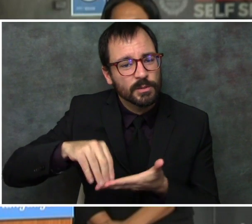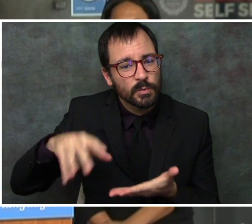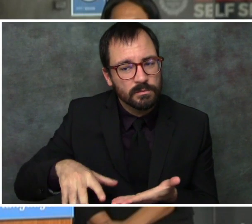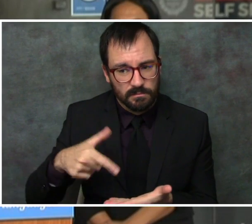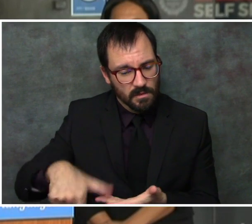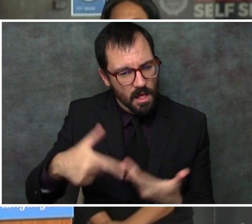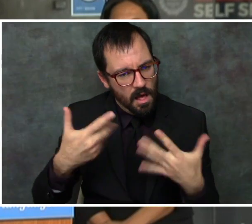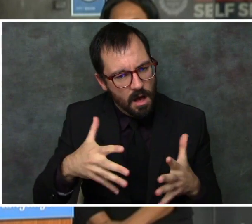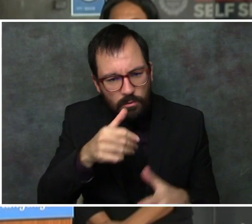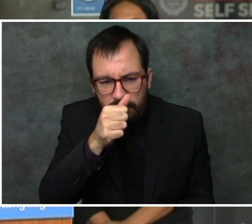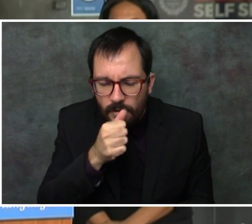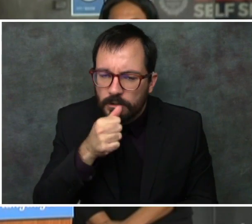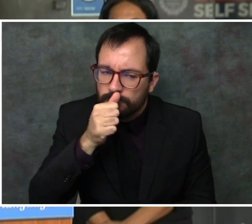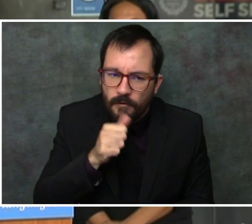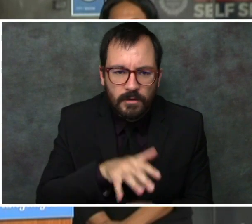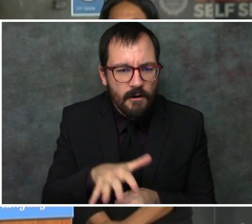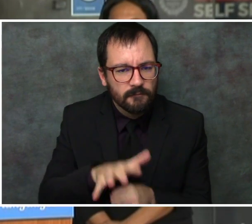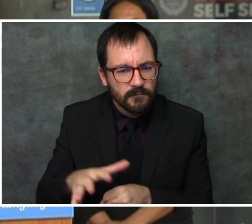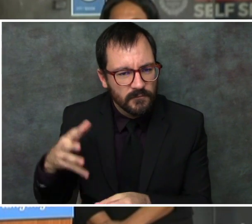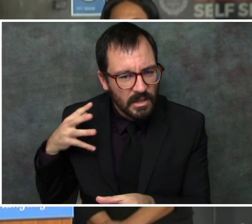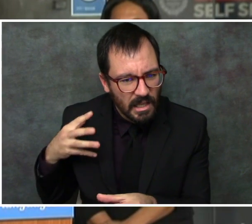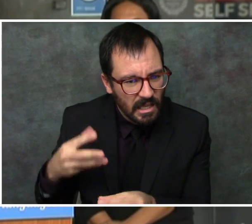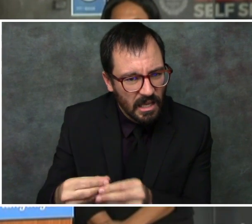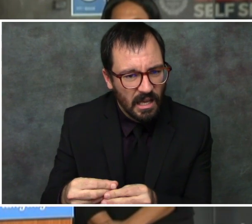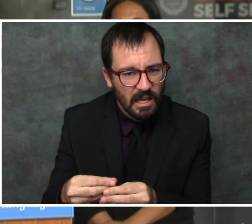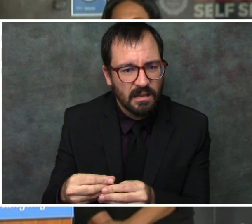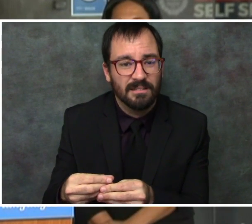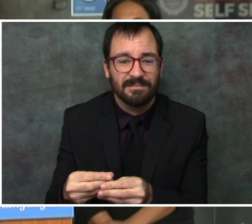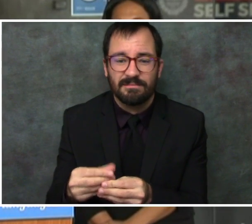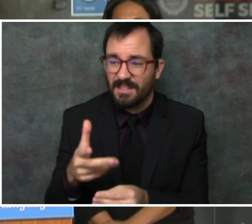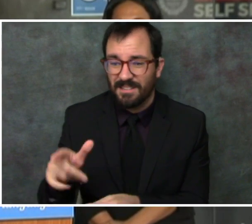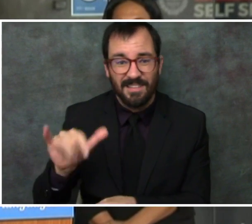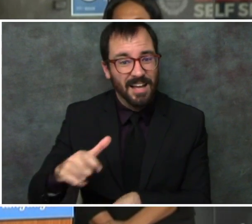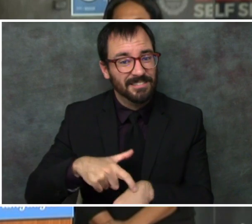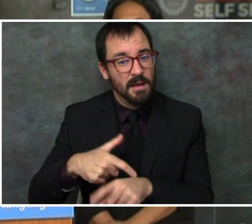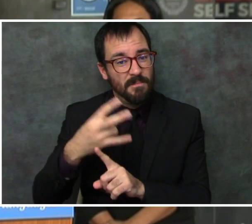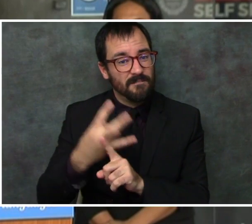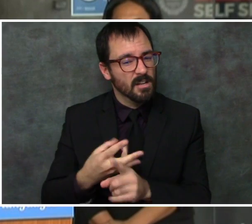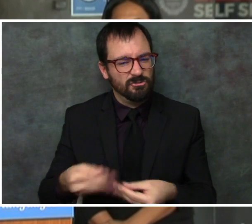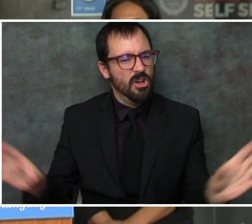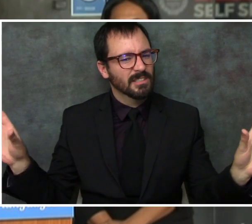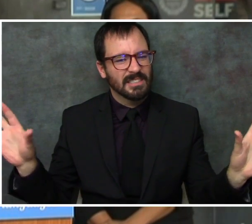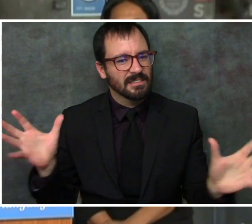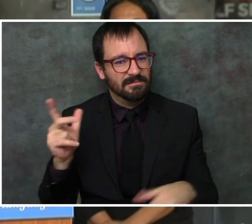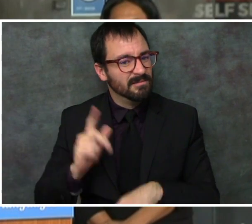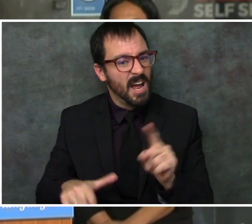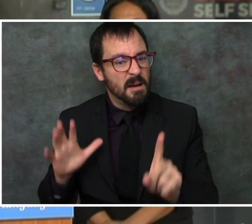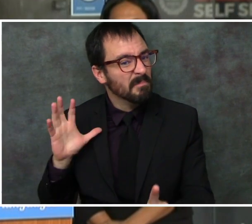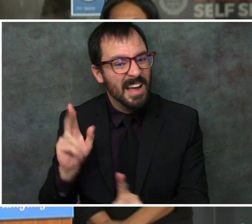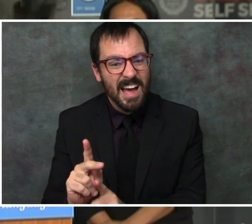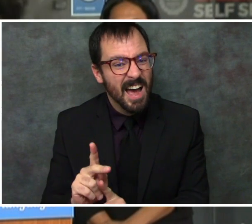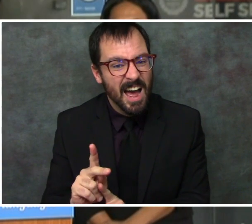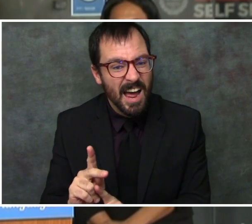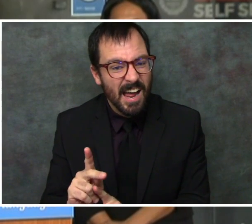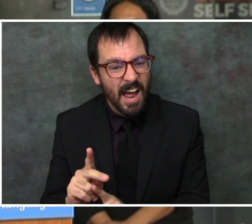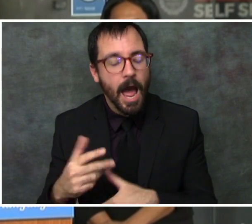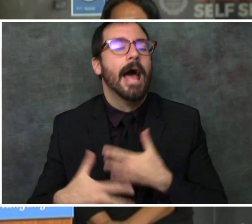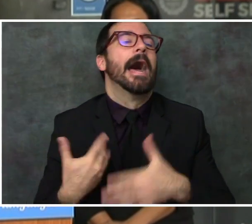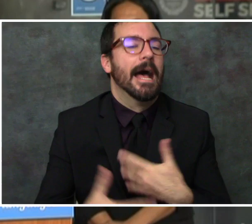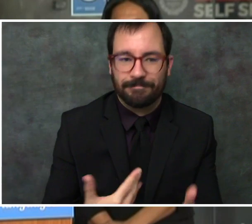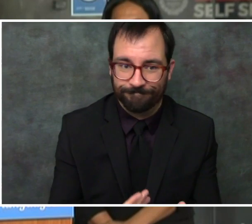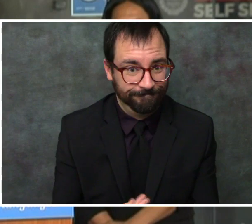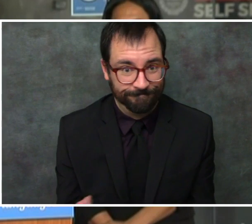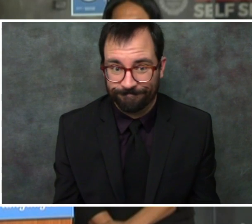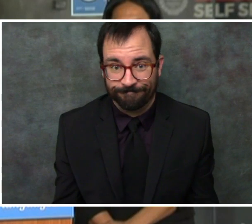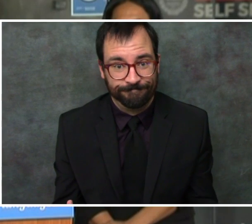they can't get this time back in their life. It's hard to recoup a school year when you are already suffering and we're behind because of all the different